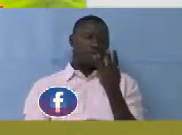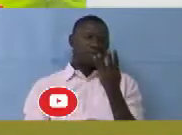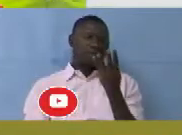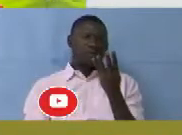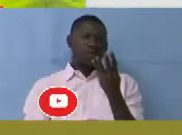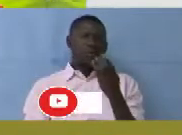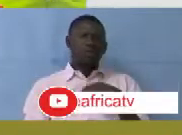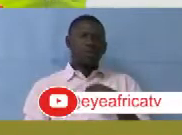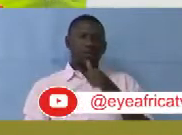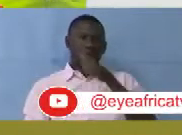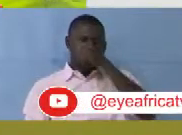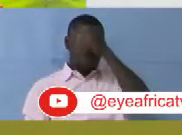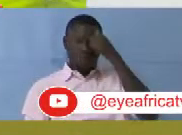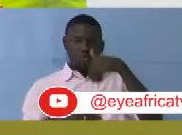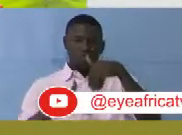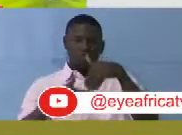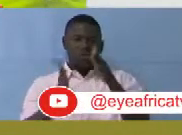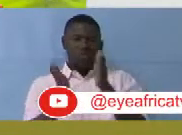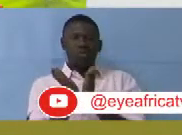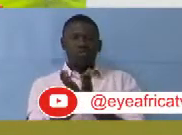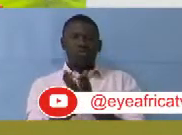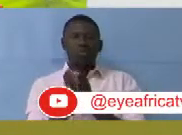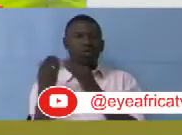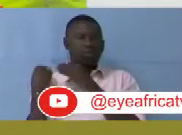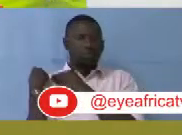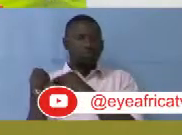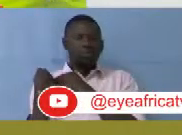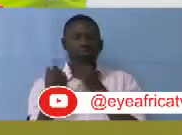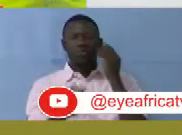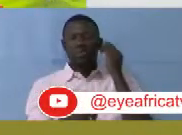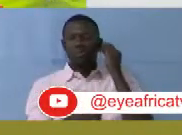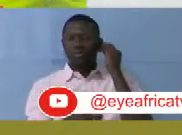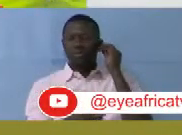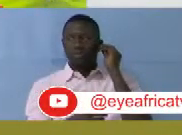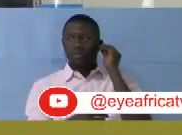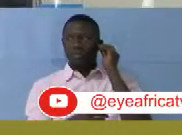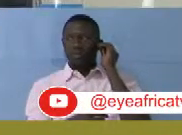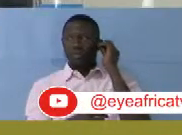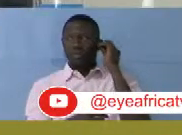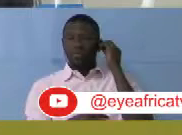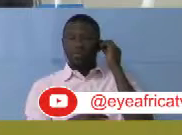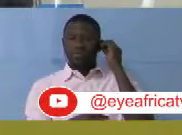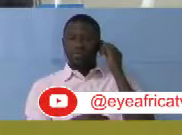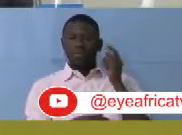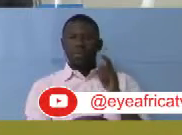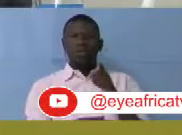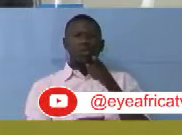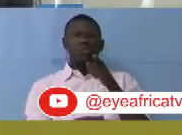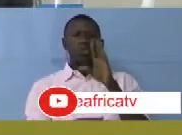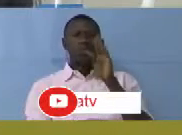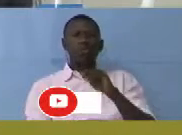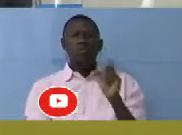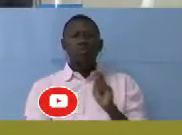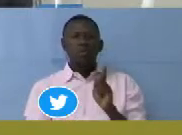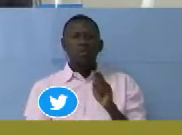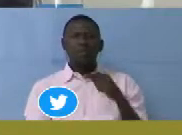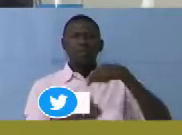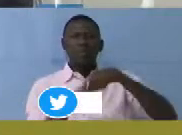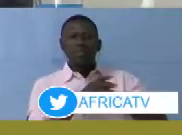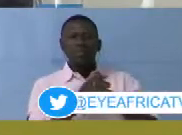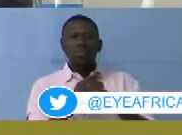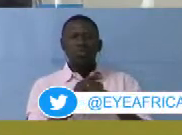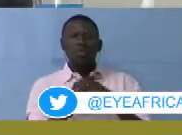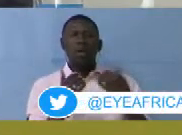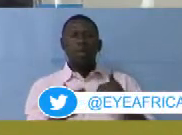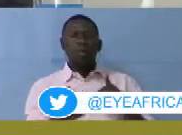task force. What were you doing in the midst of those griots?